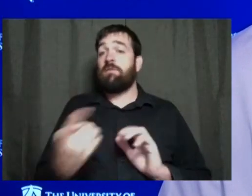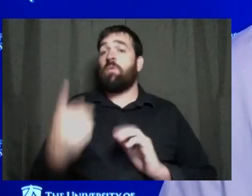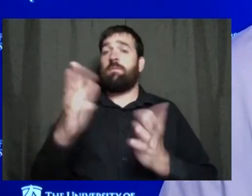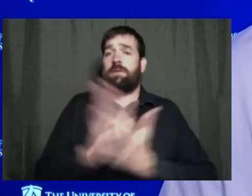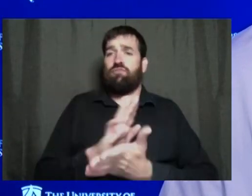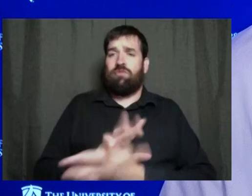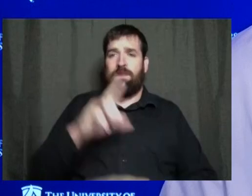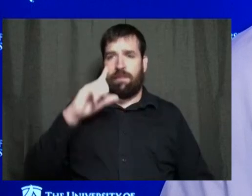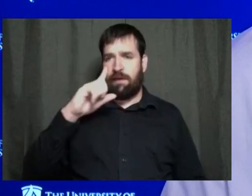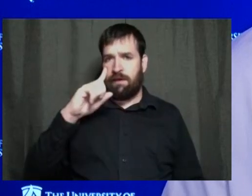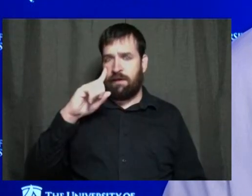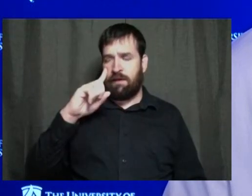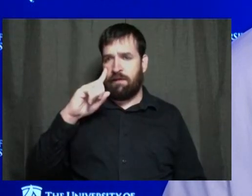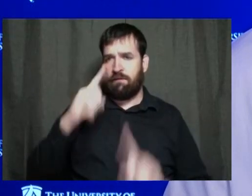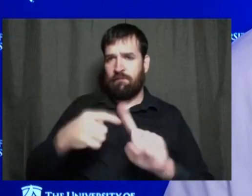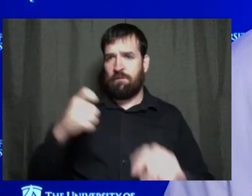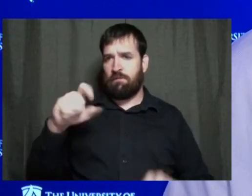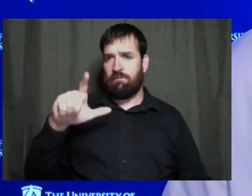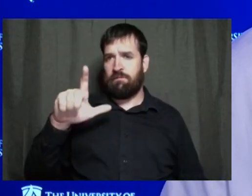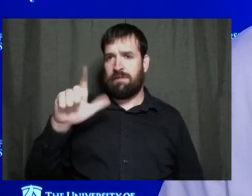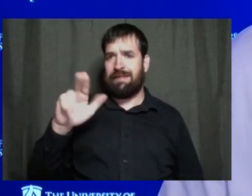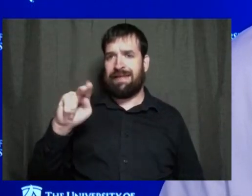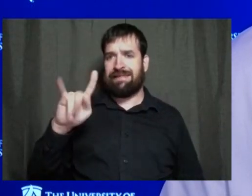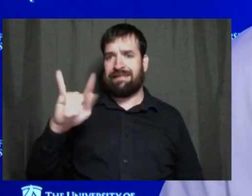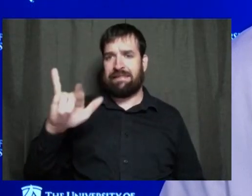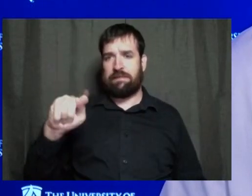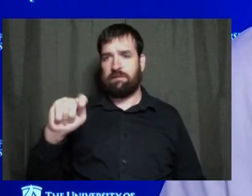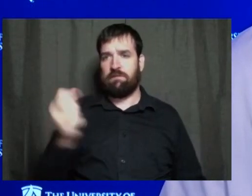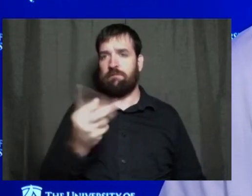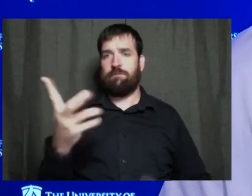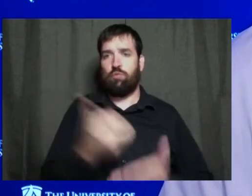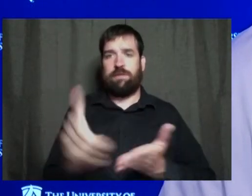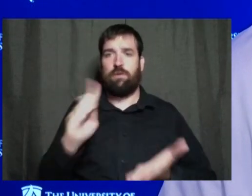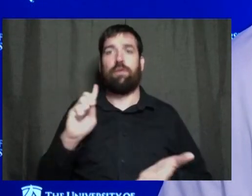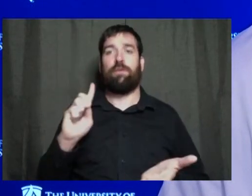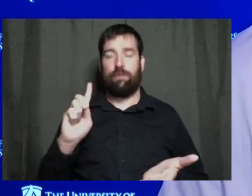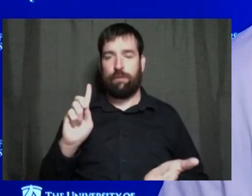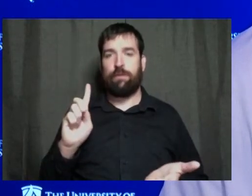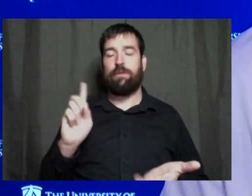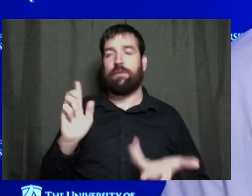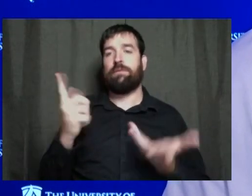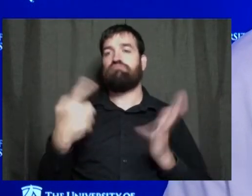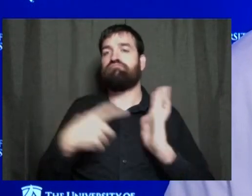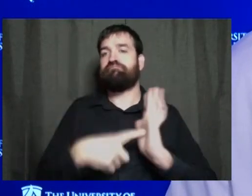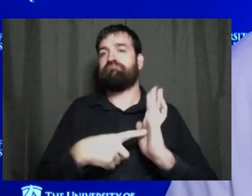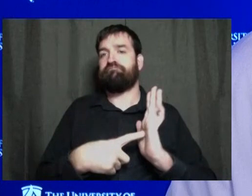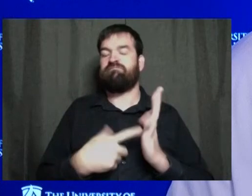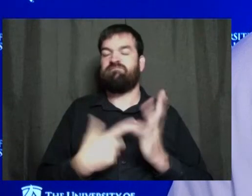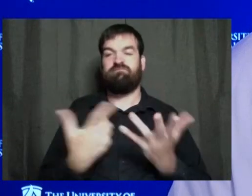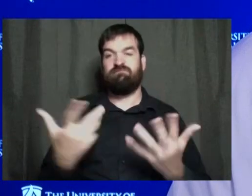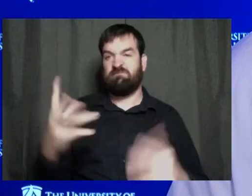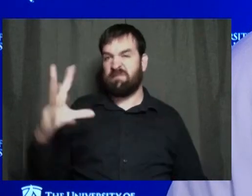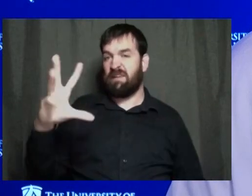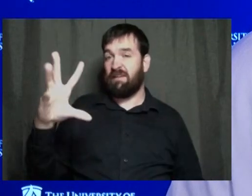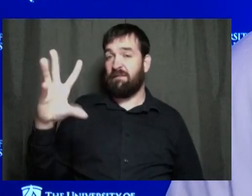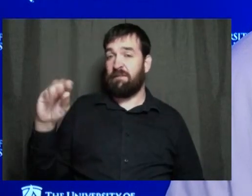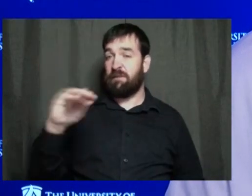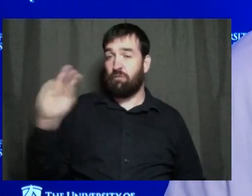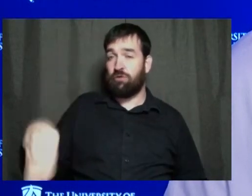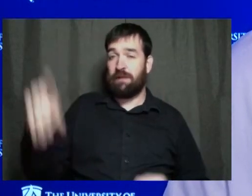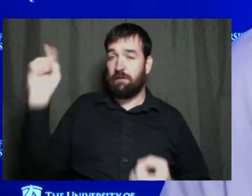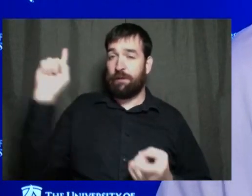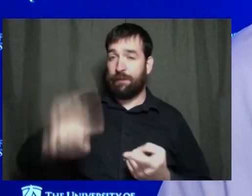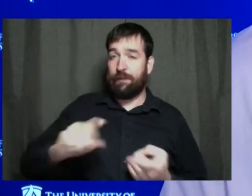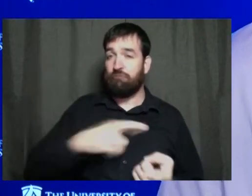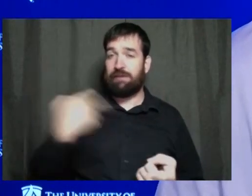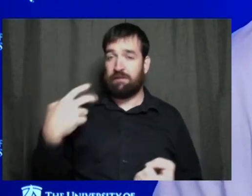the Lancet a few weeks ago, that showed that there was probably a 50% reduction in risk of getting long haul